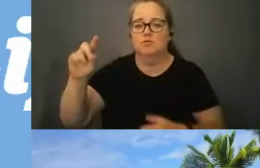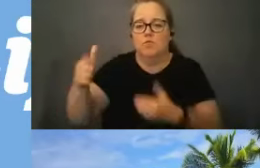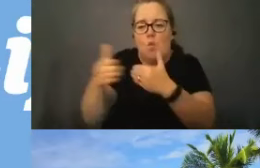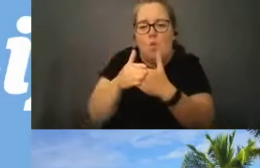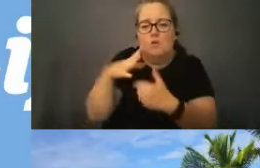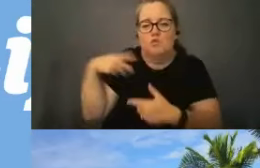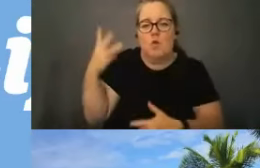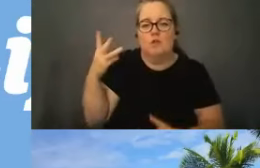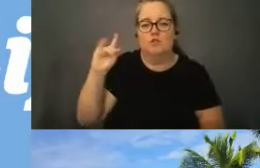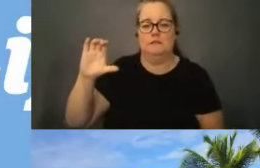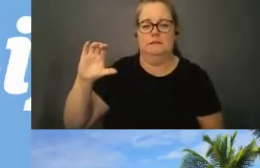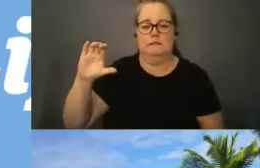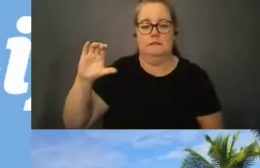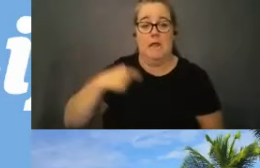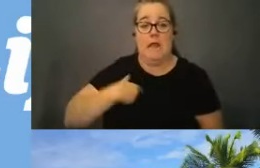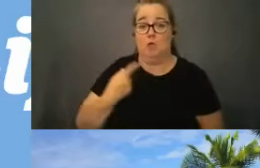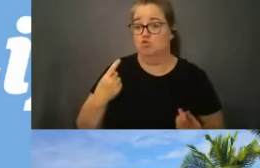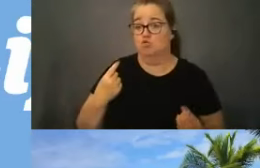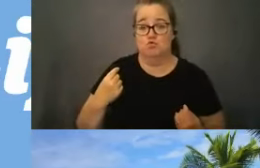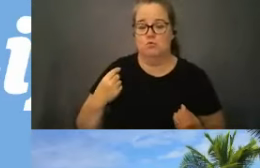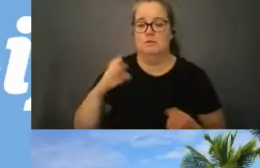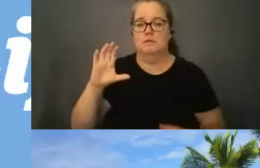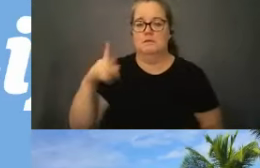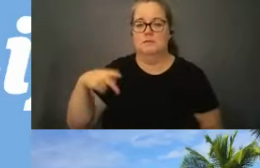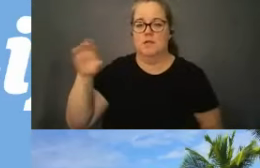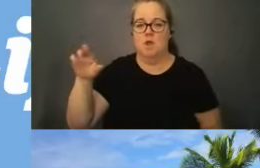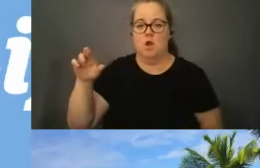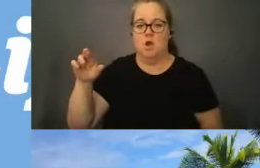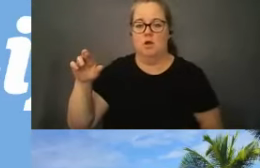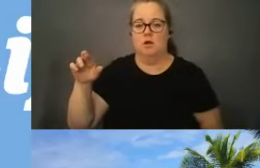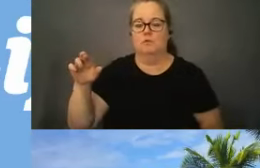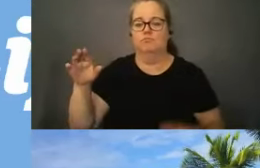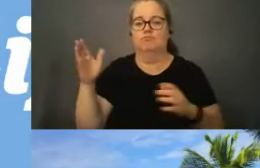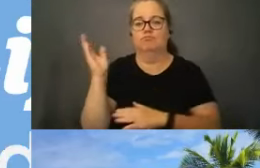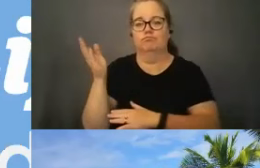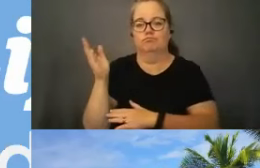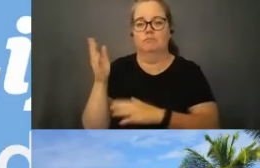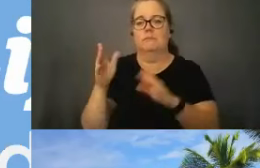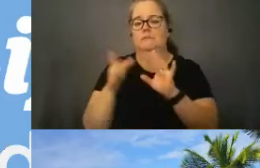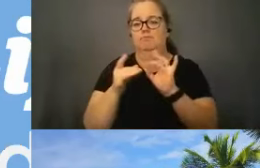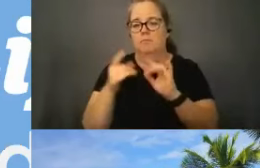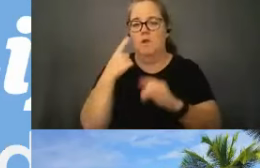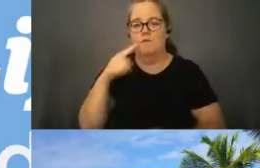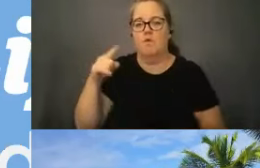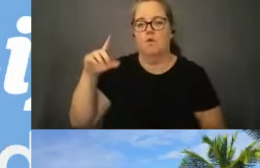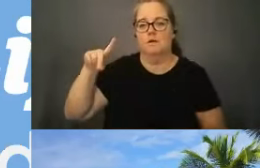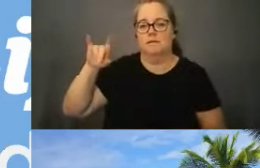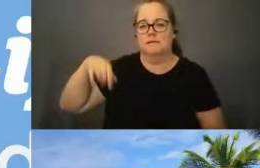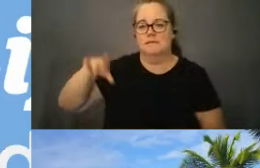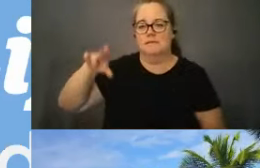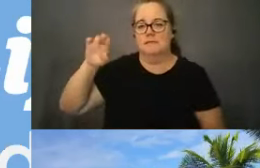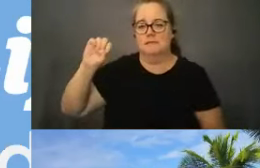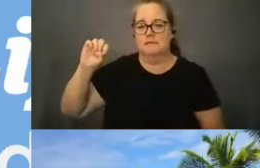and I do all the CPR webinars for the DISC Foundation. They are free to everyone.